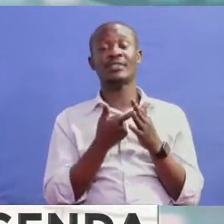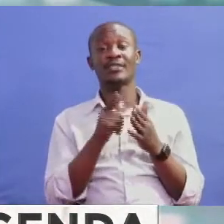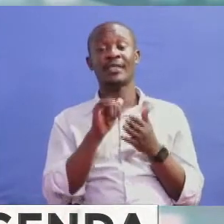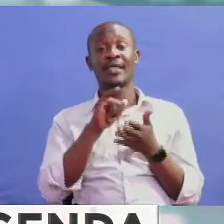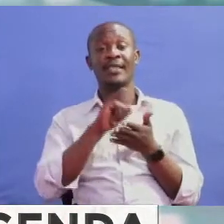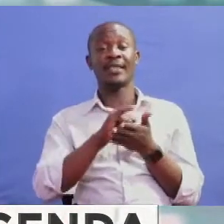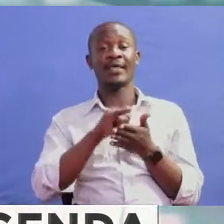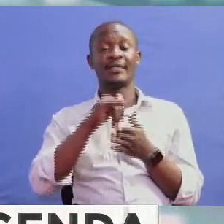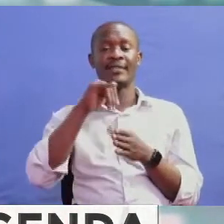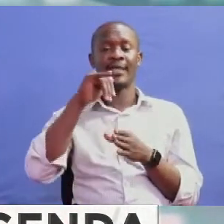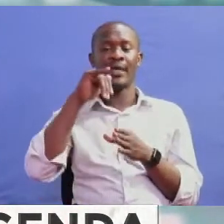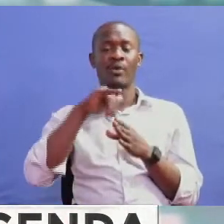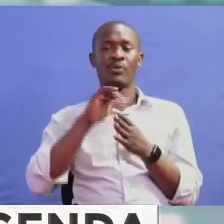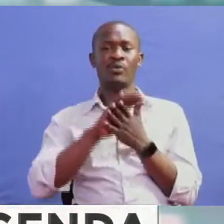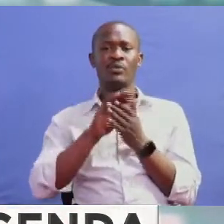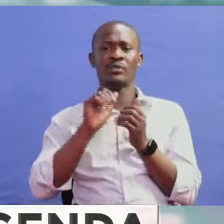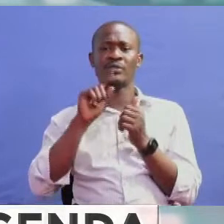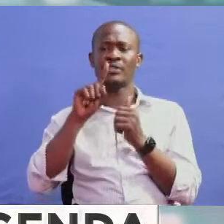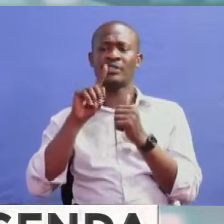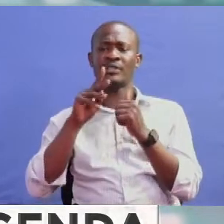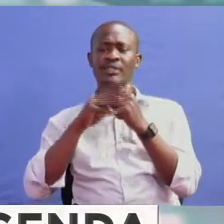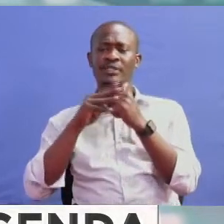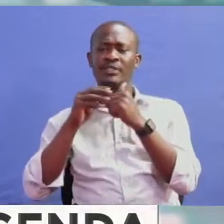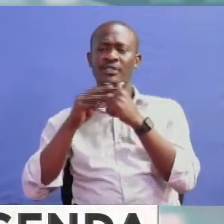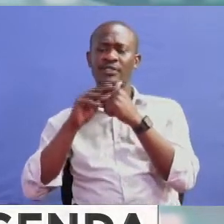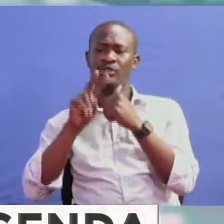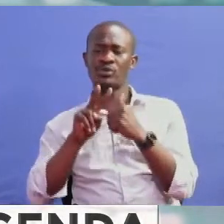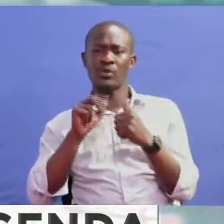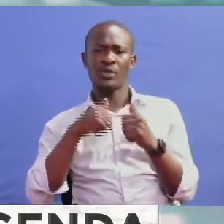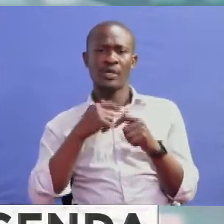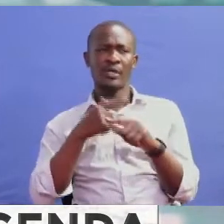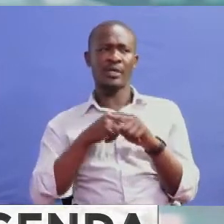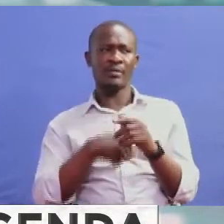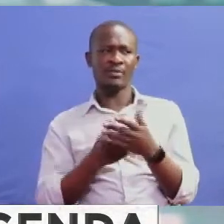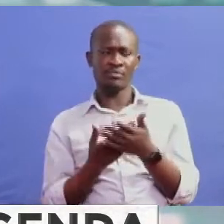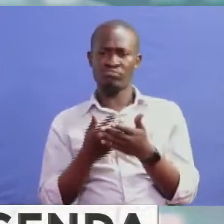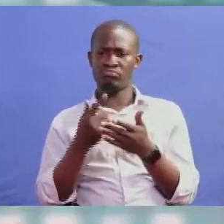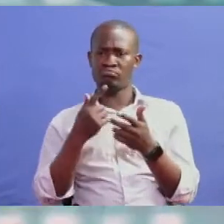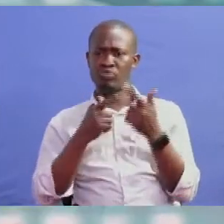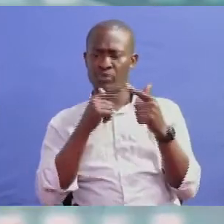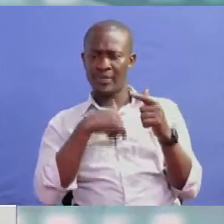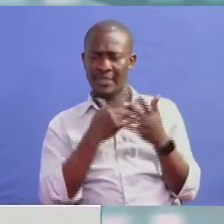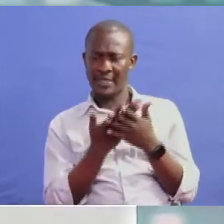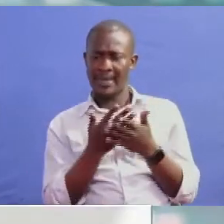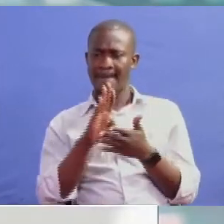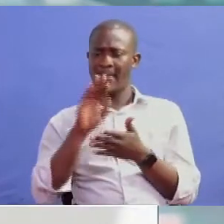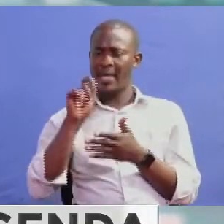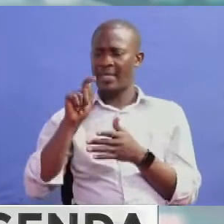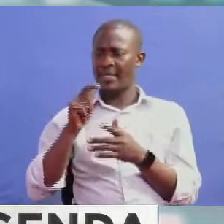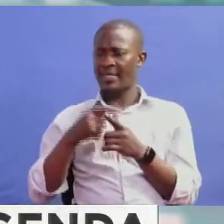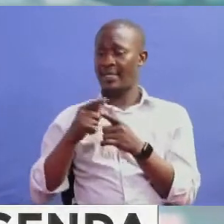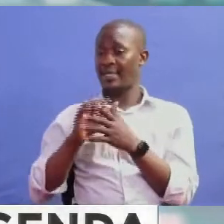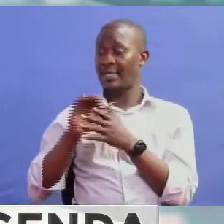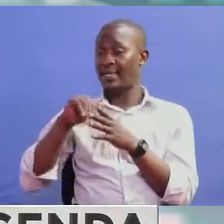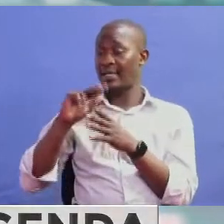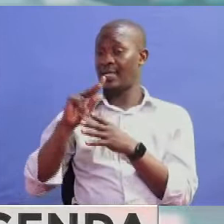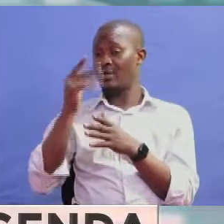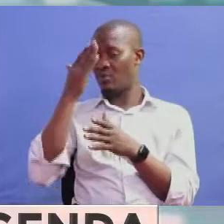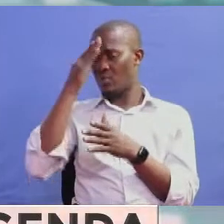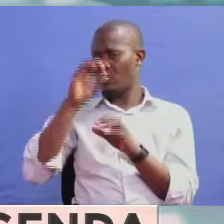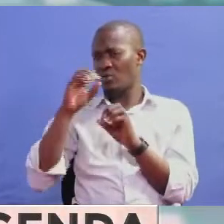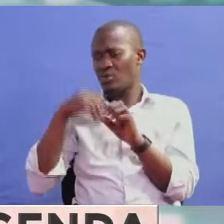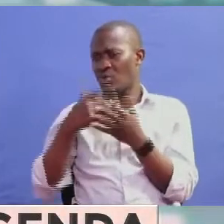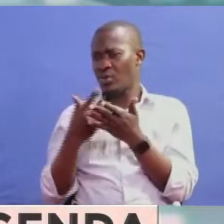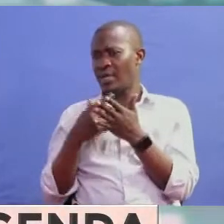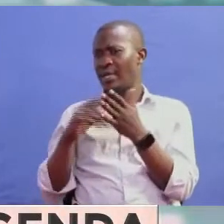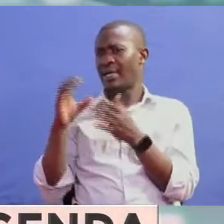was in 1992 when it was passed by the US Congress. By then in Kenya, we didn't know what customer service